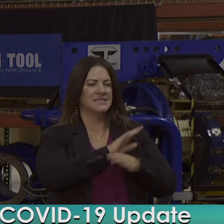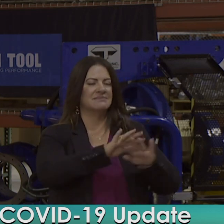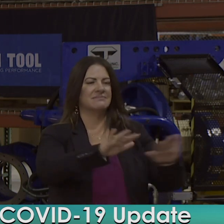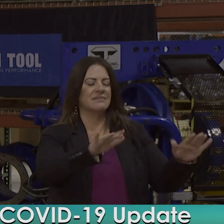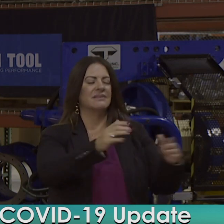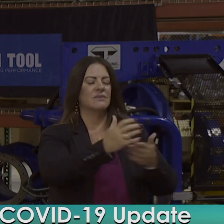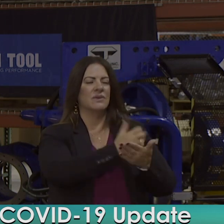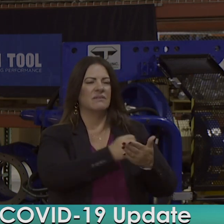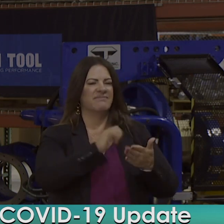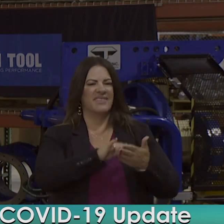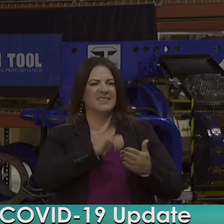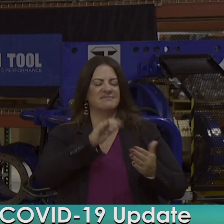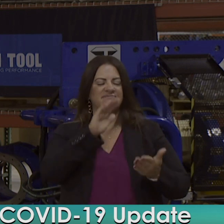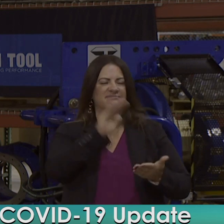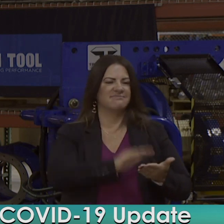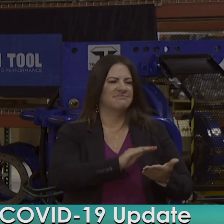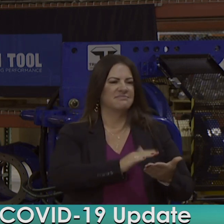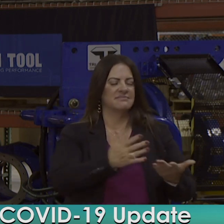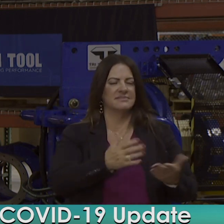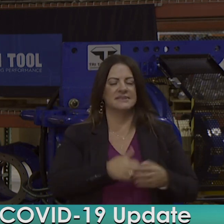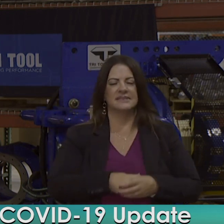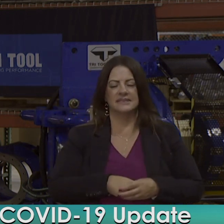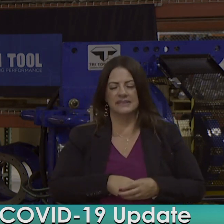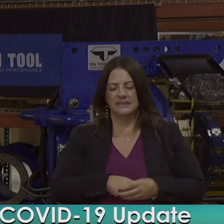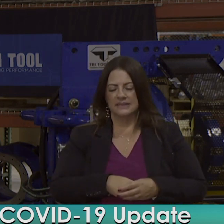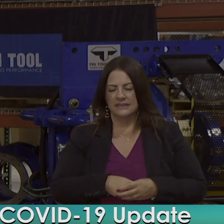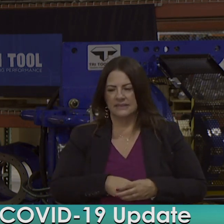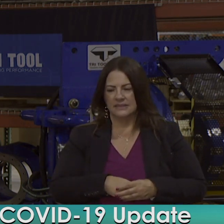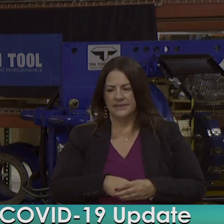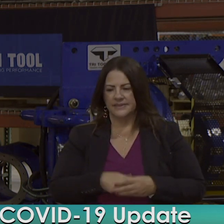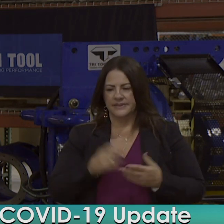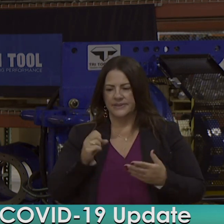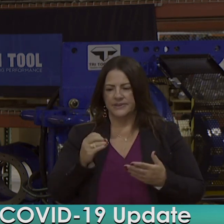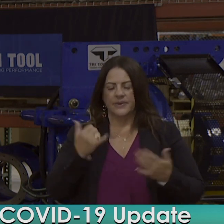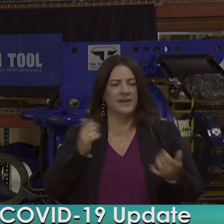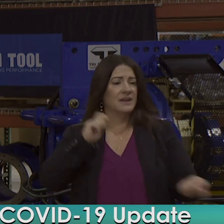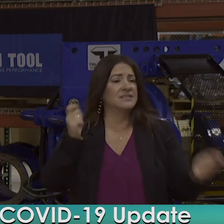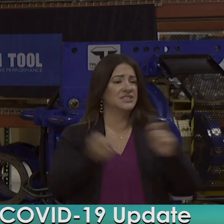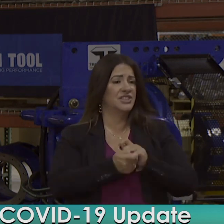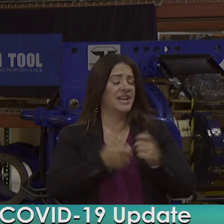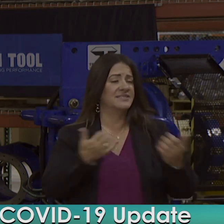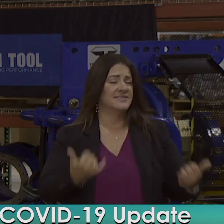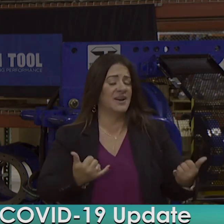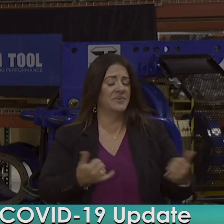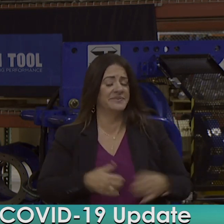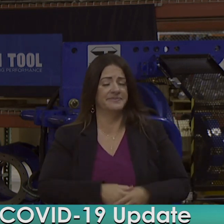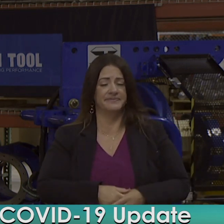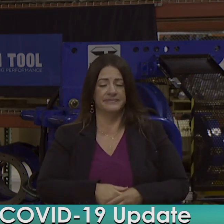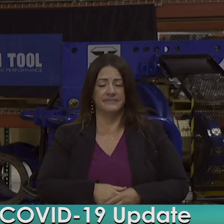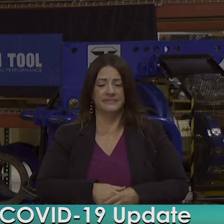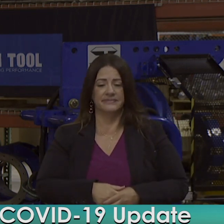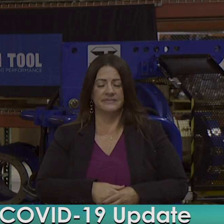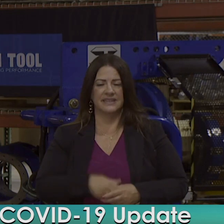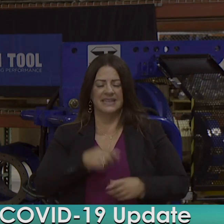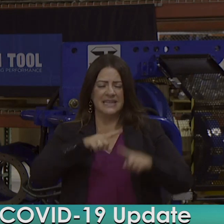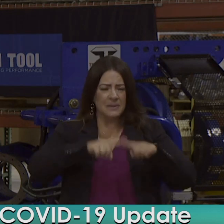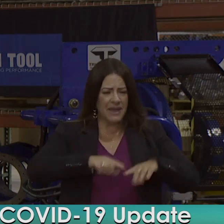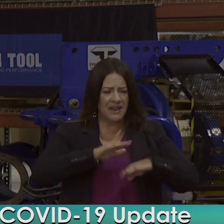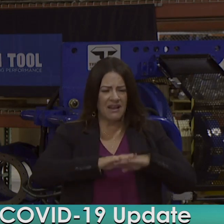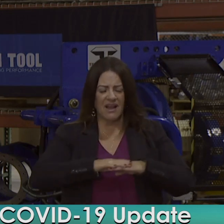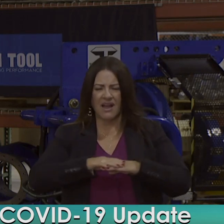month after I made my January budget announcement. Under those circumstances, the ability and needs